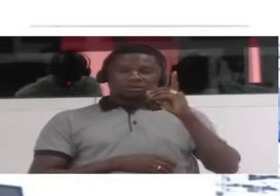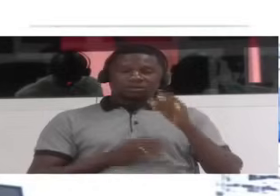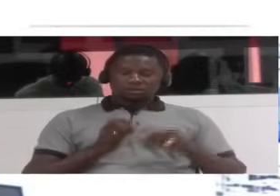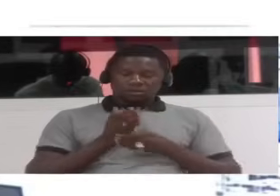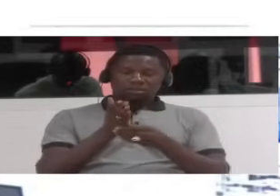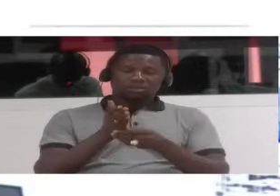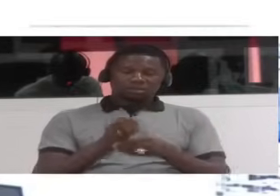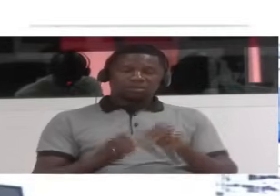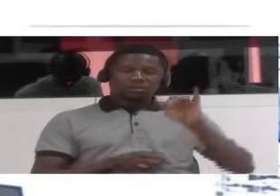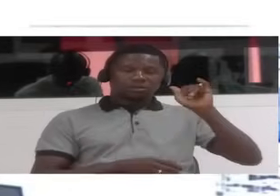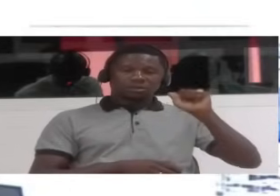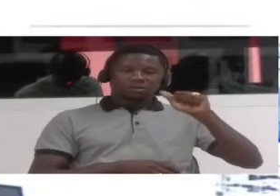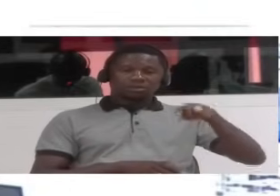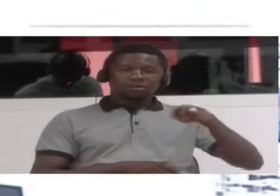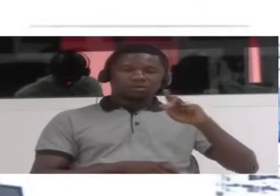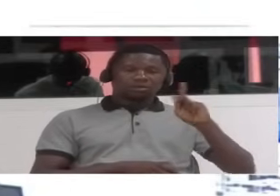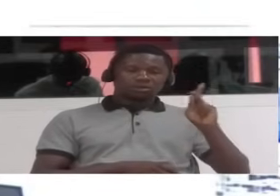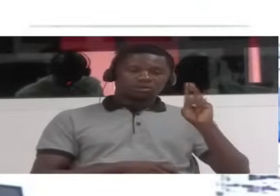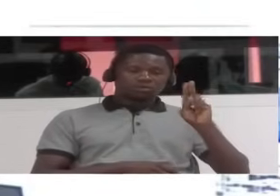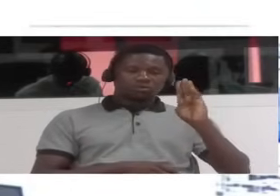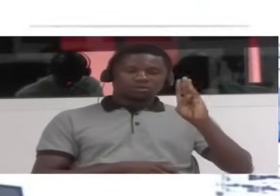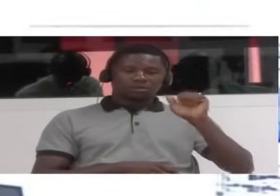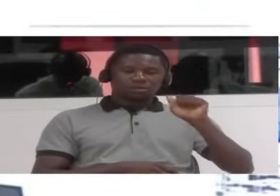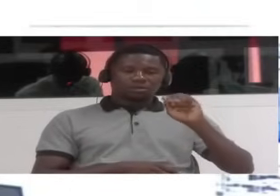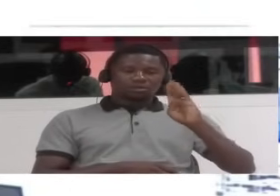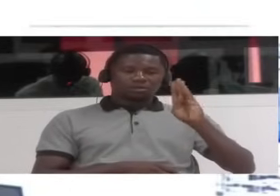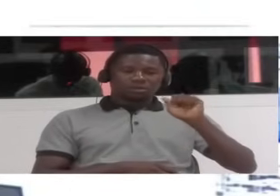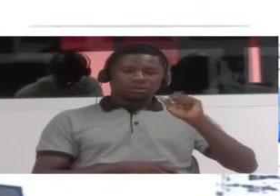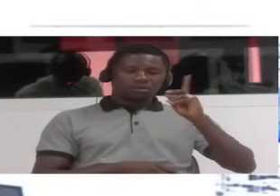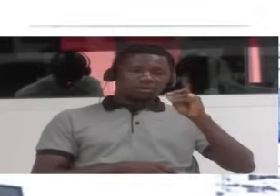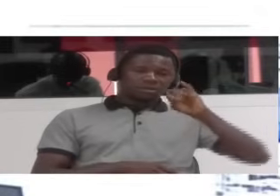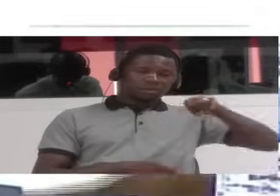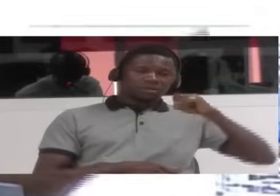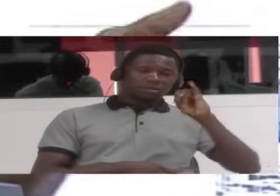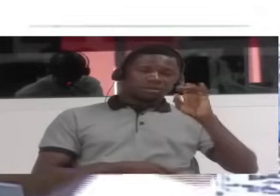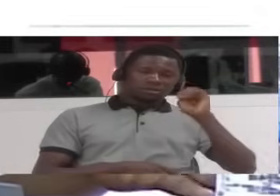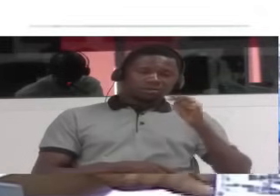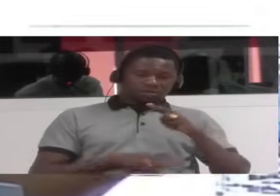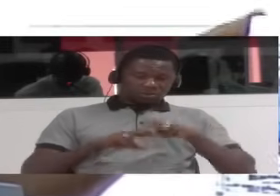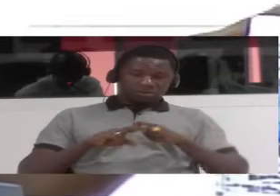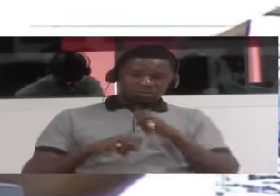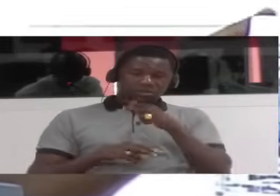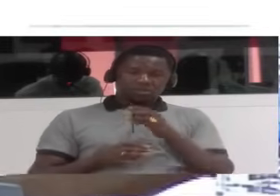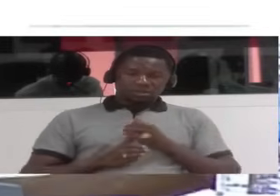it, Yanguba Baji, was sitting. And the deputy,